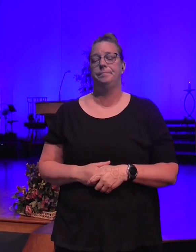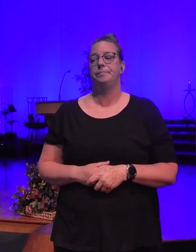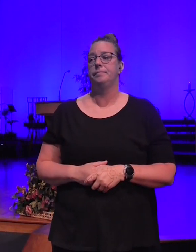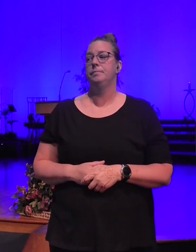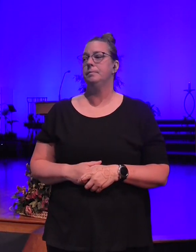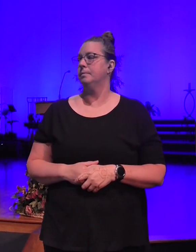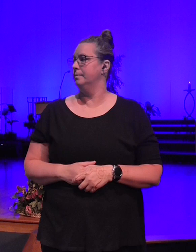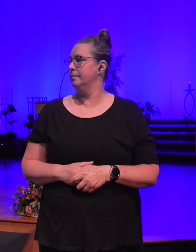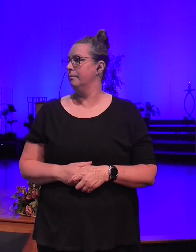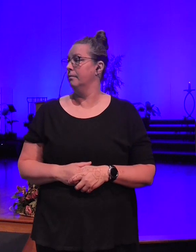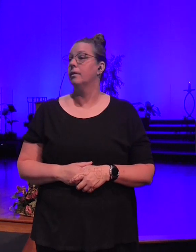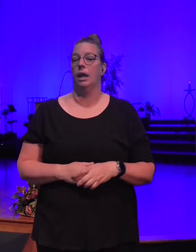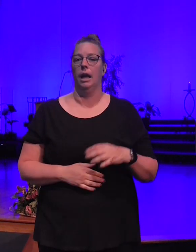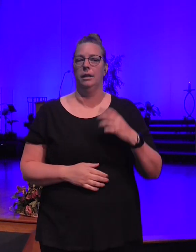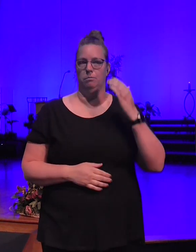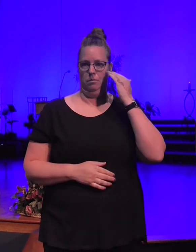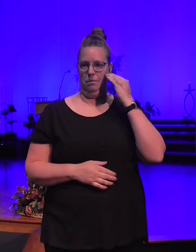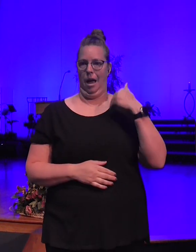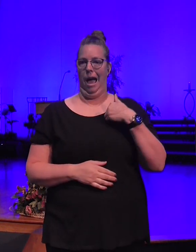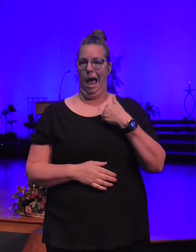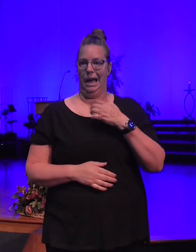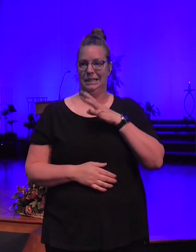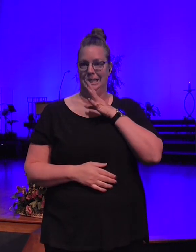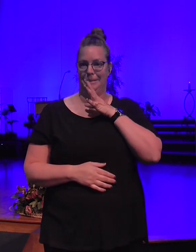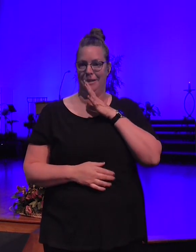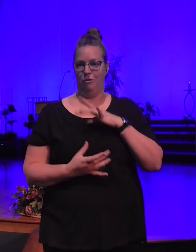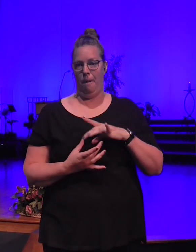And you see, I speak from experience.